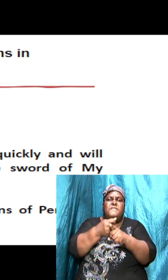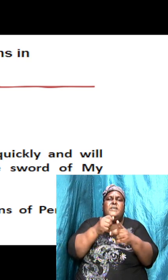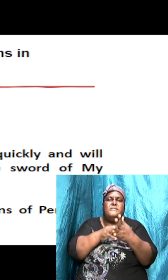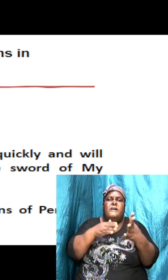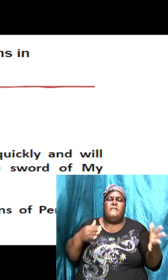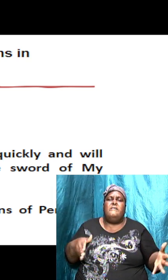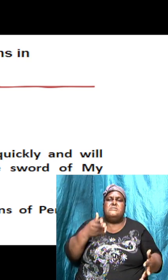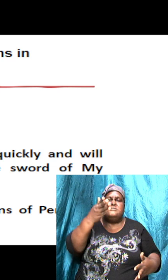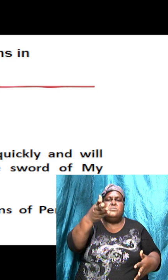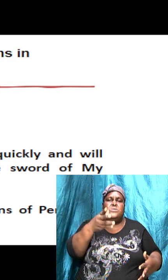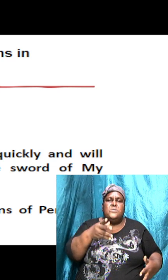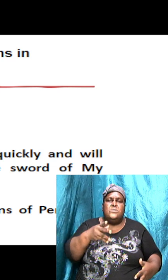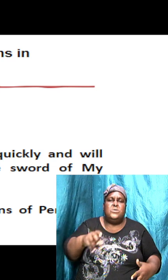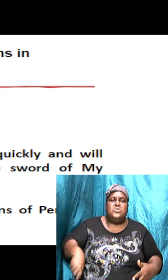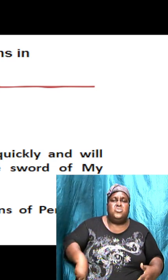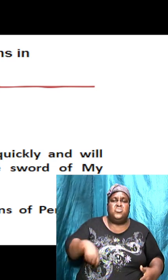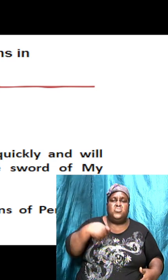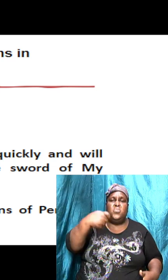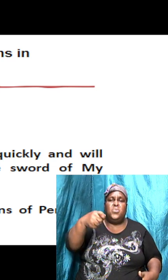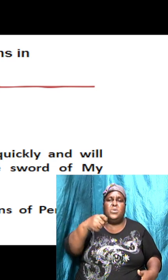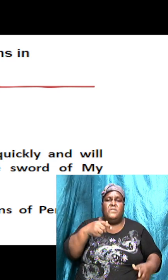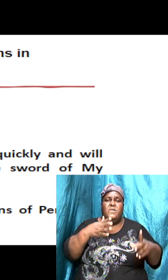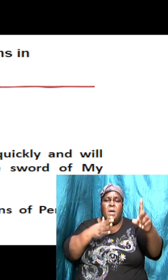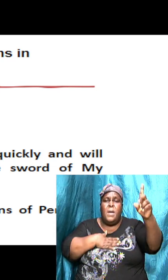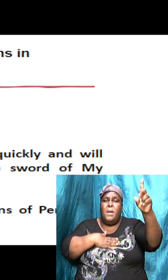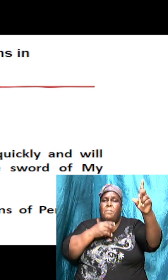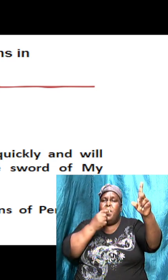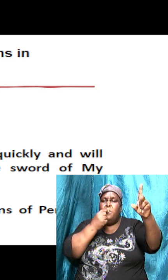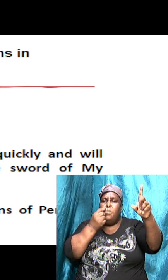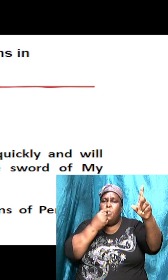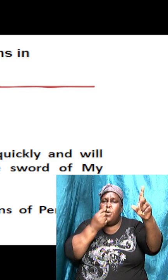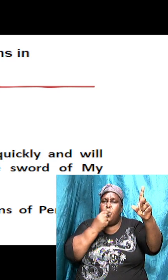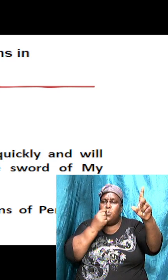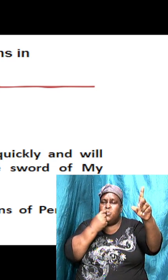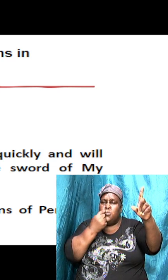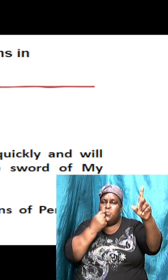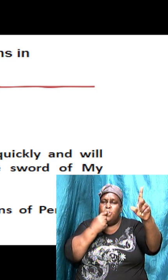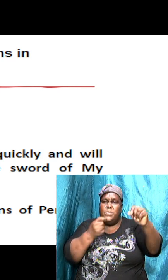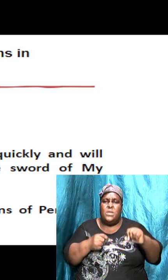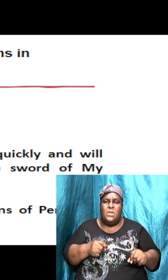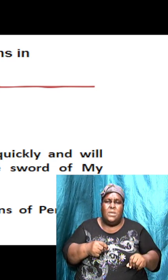my mouth. Can you imagine Jesus going to fight against Christians